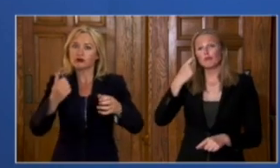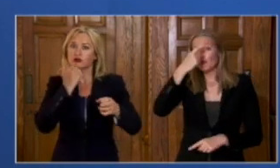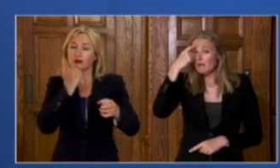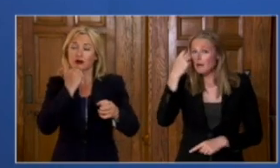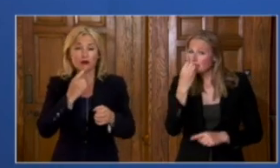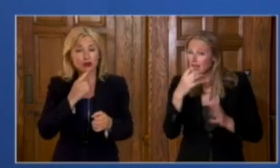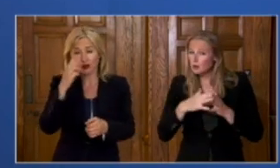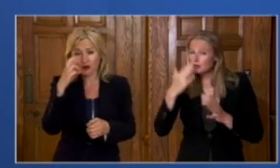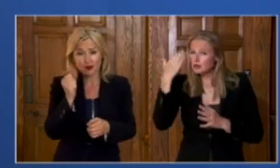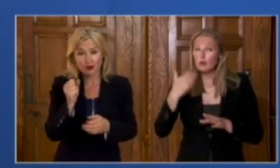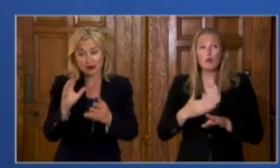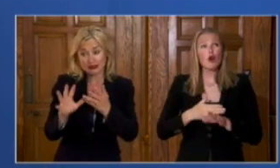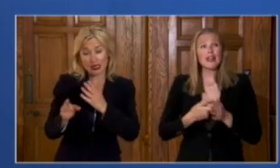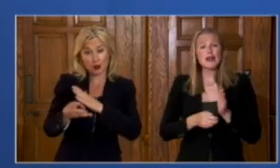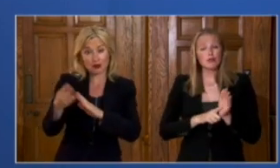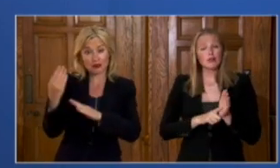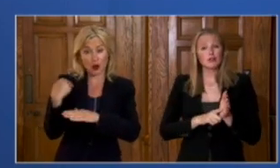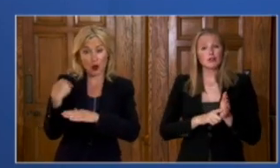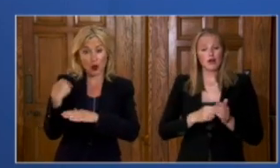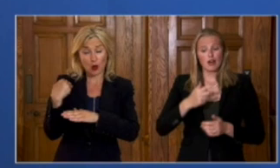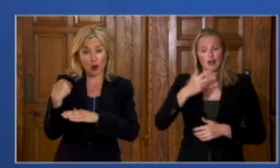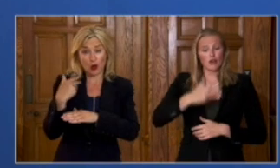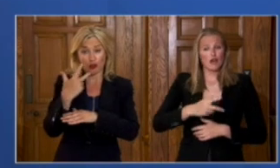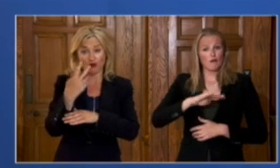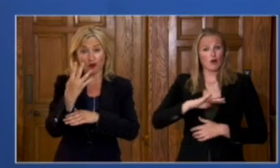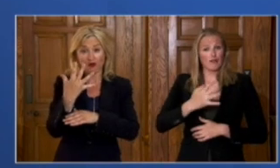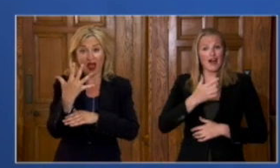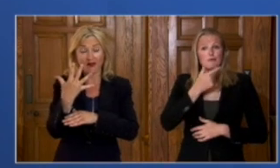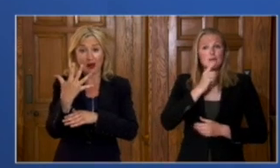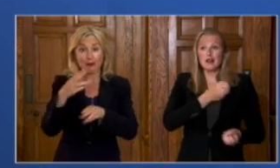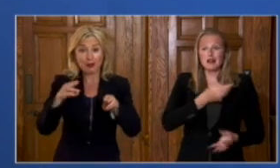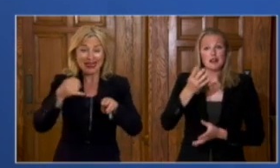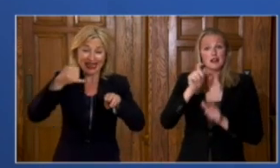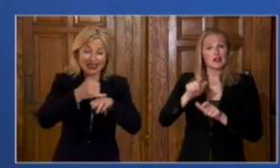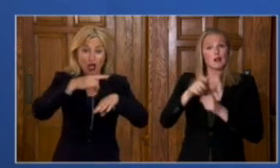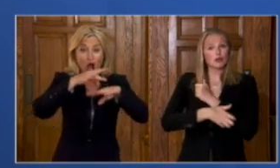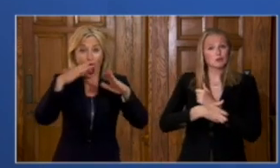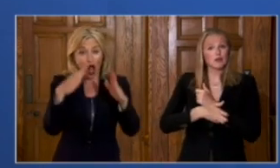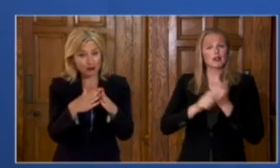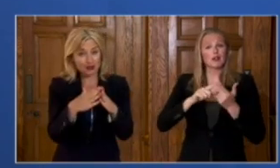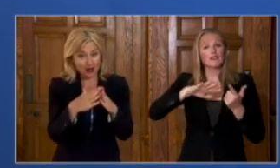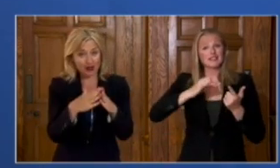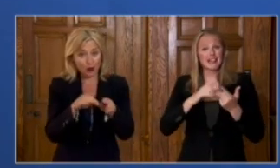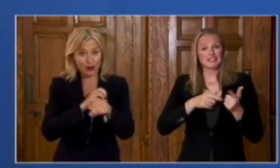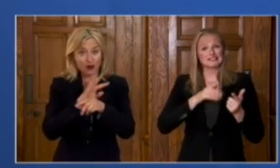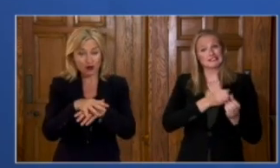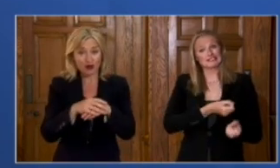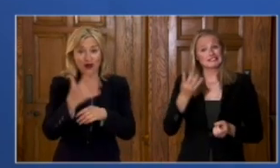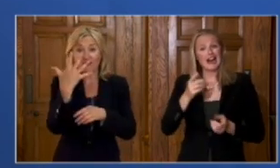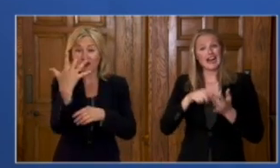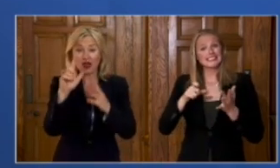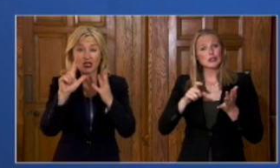in early April, we had 345 inpatients with COVID-19 and 57 patients in intensive care